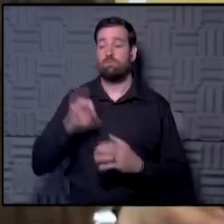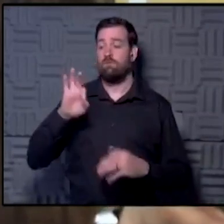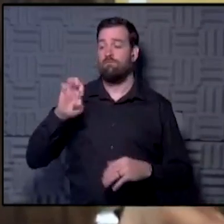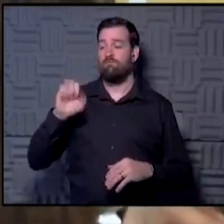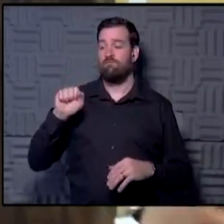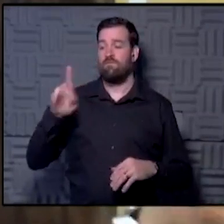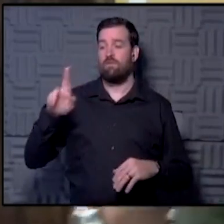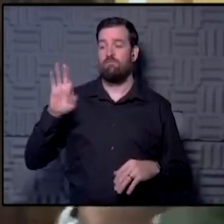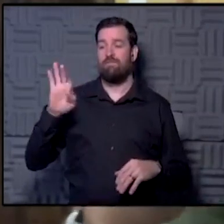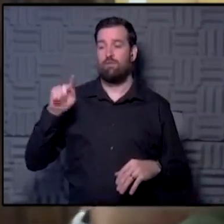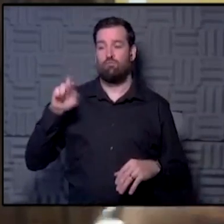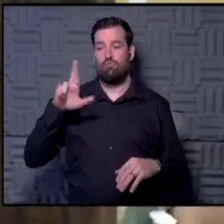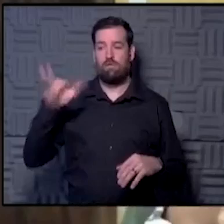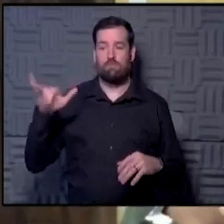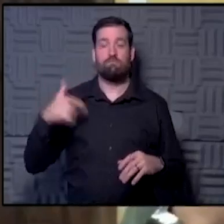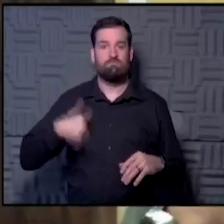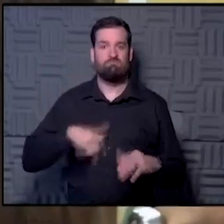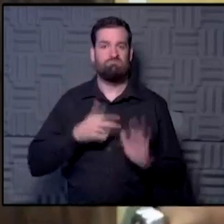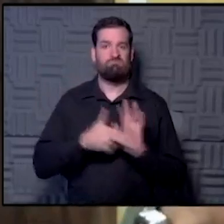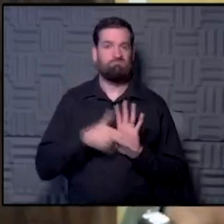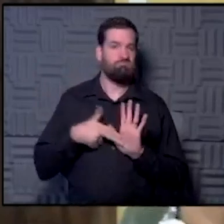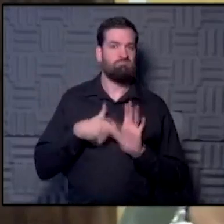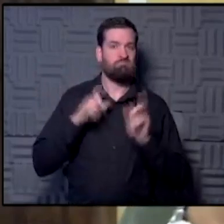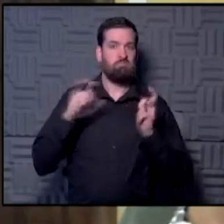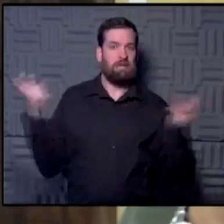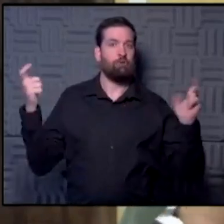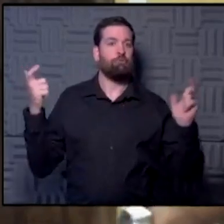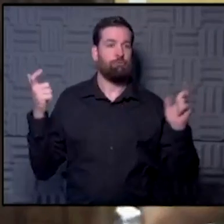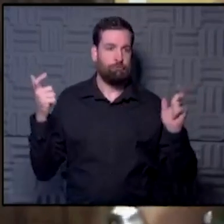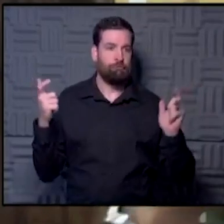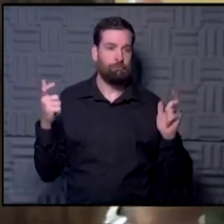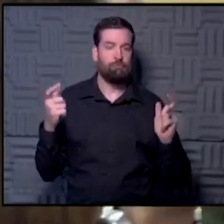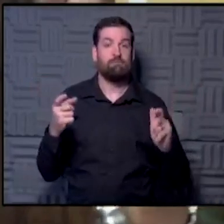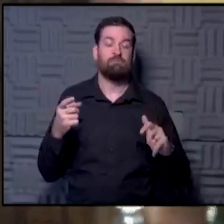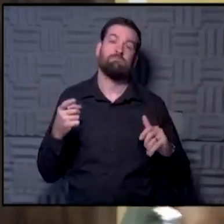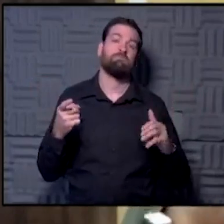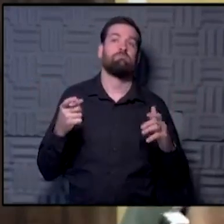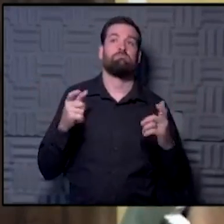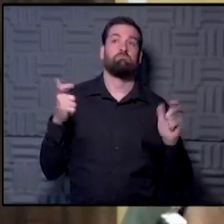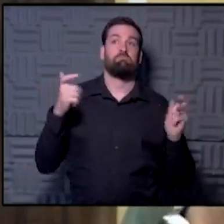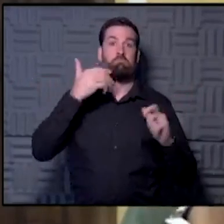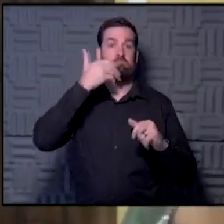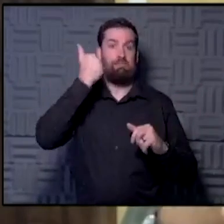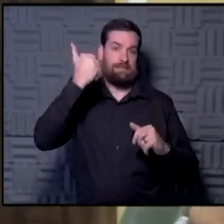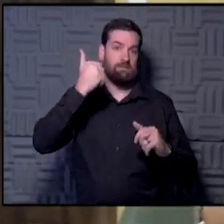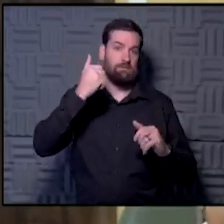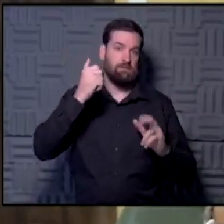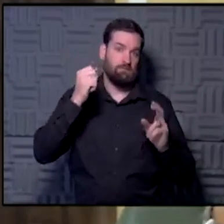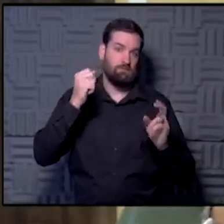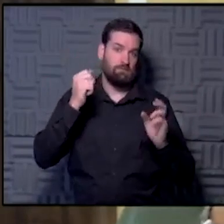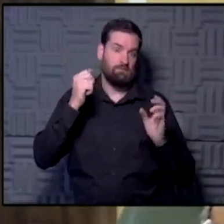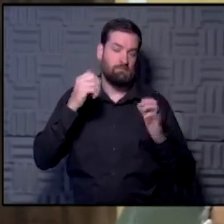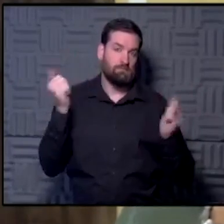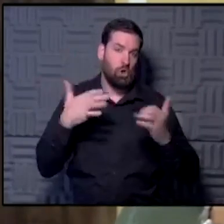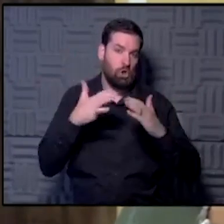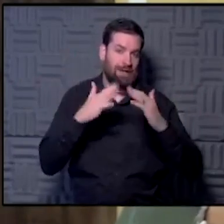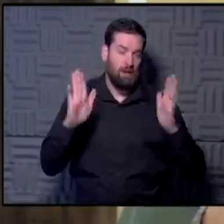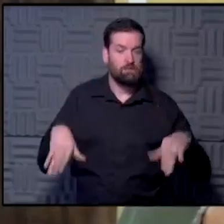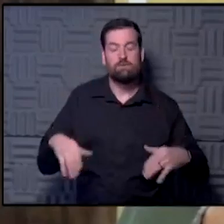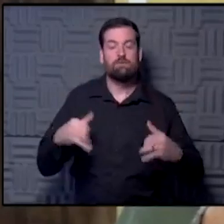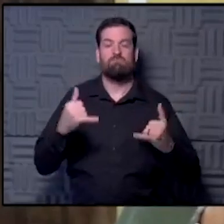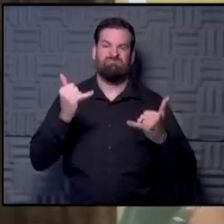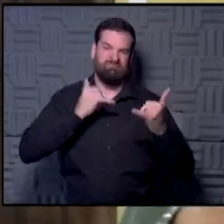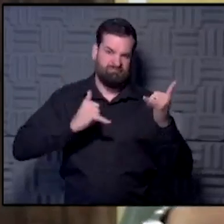specifically, we are known as one of the bigger and one of the certainly bigger and best haunted houses. We're certainly well awarded. And I